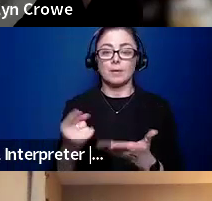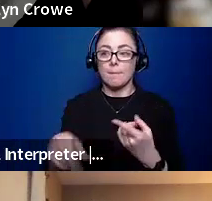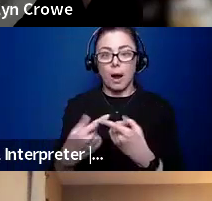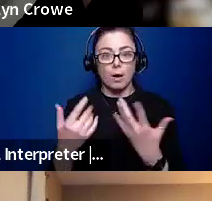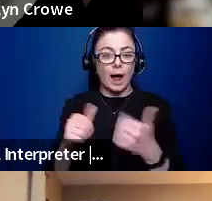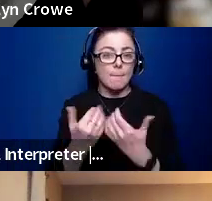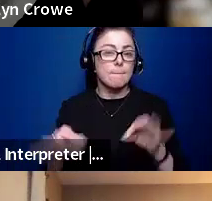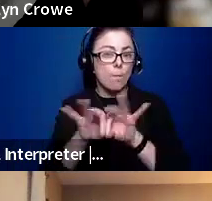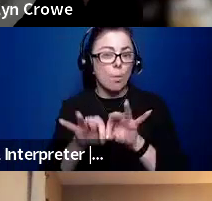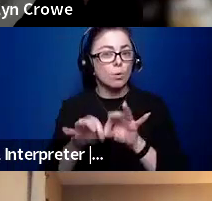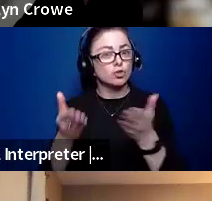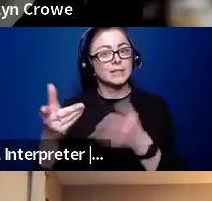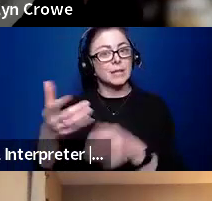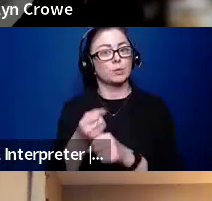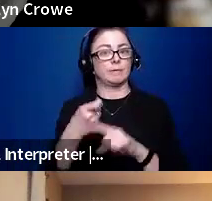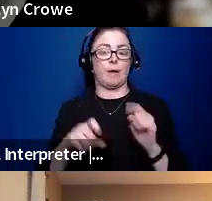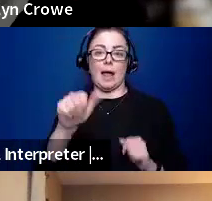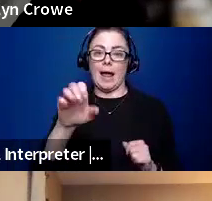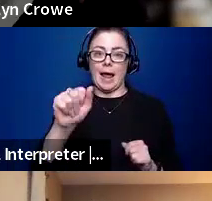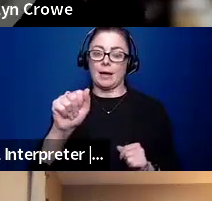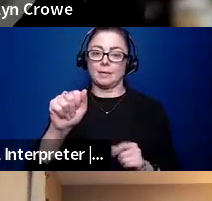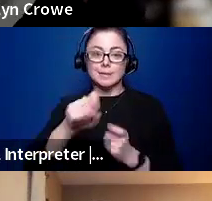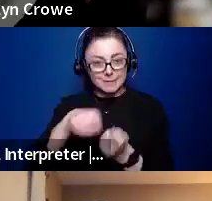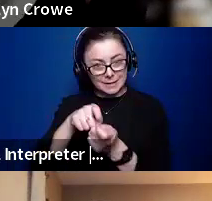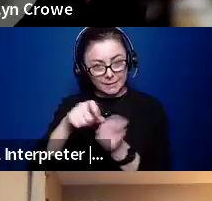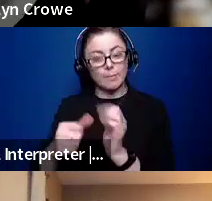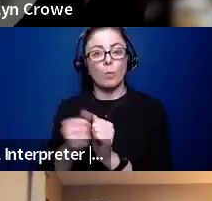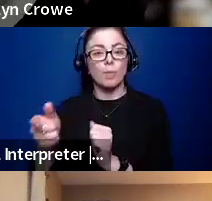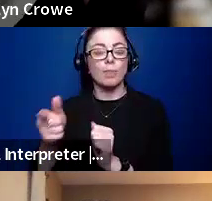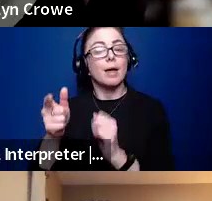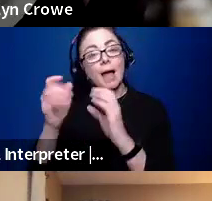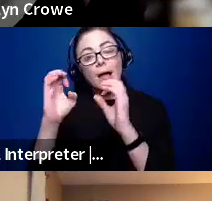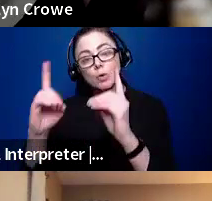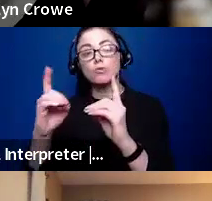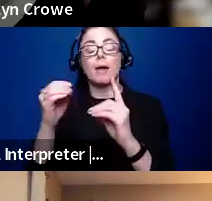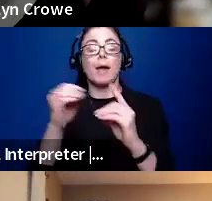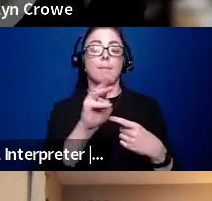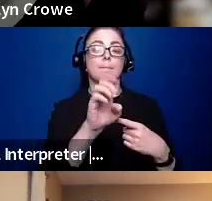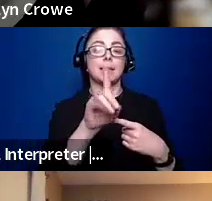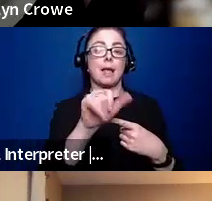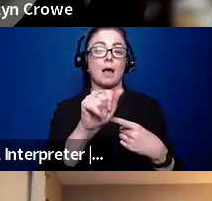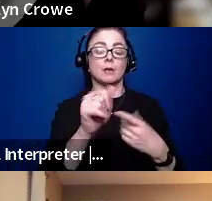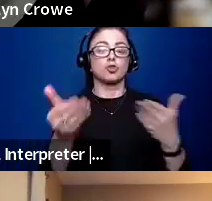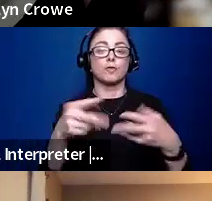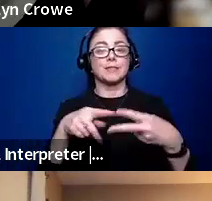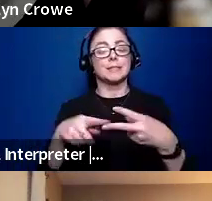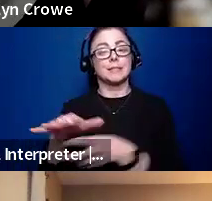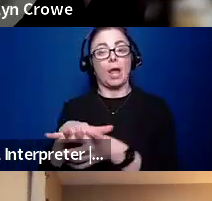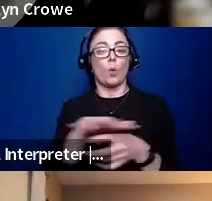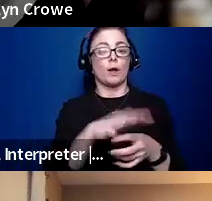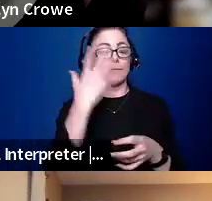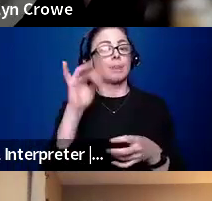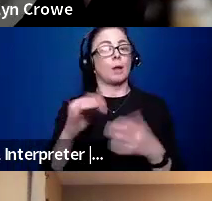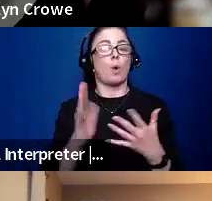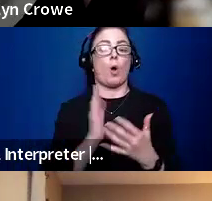they receive from the AEAs, specifically in the education and media services area, because that is what the original bill